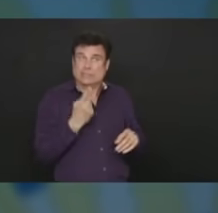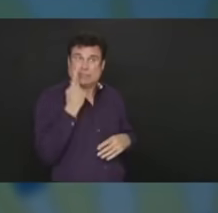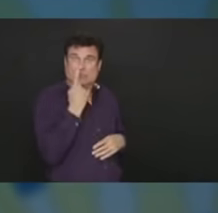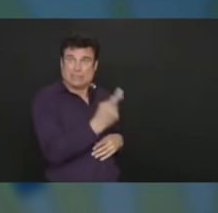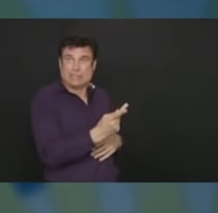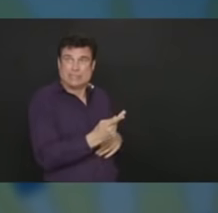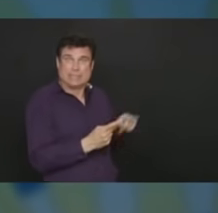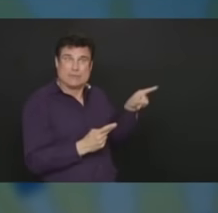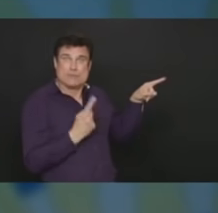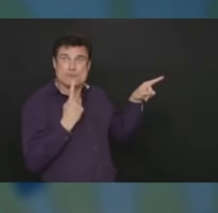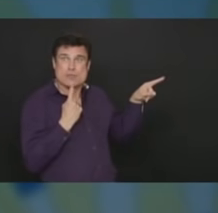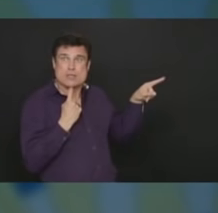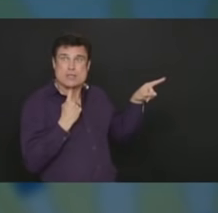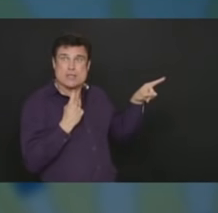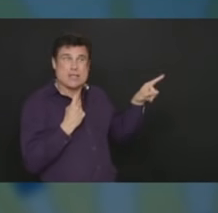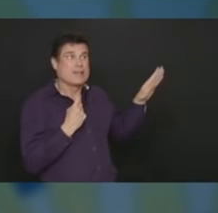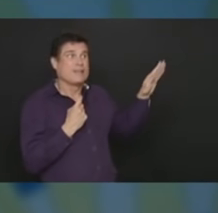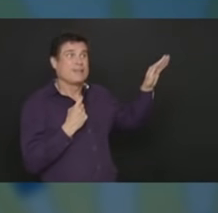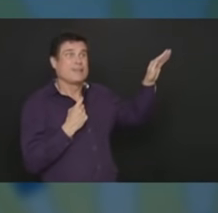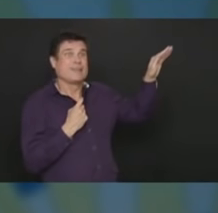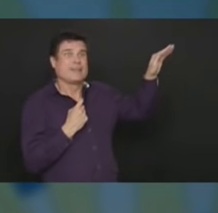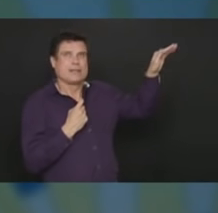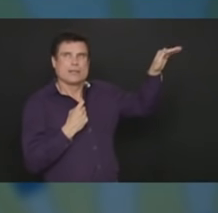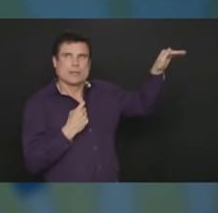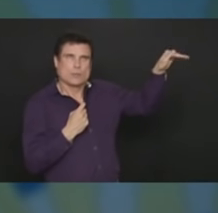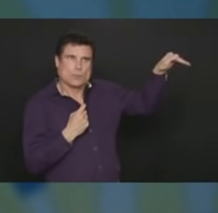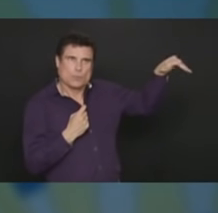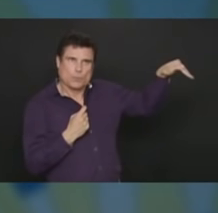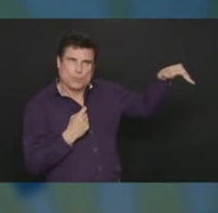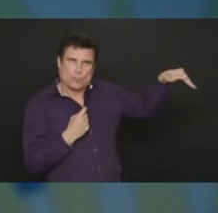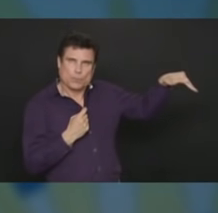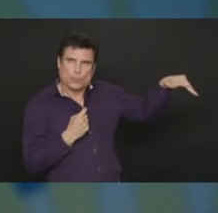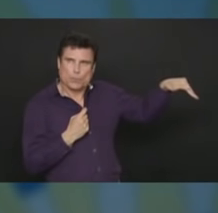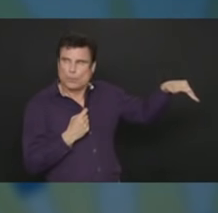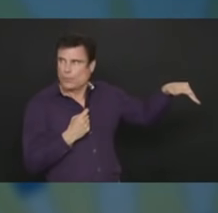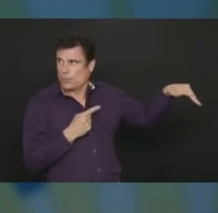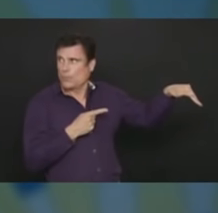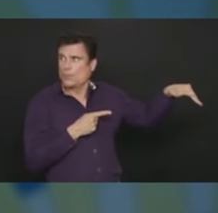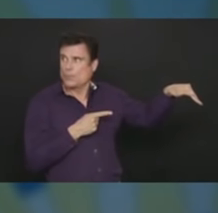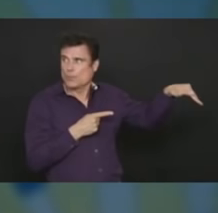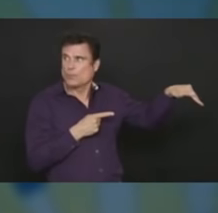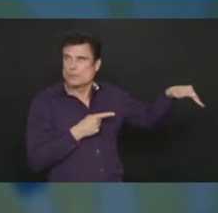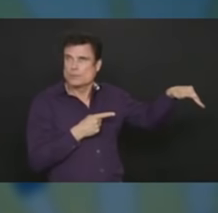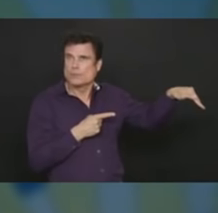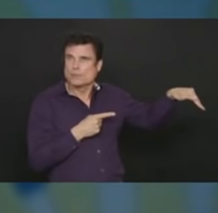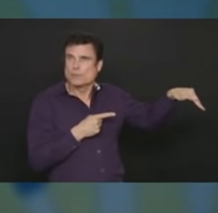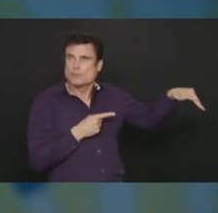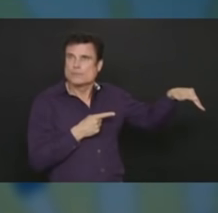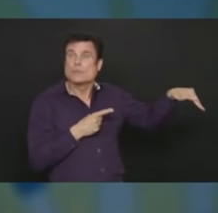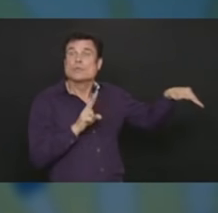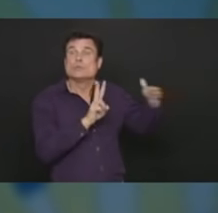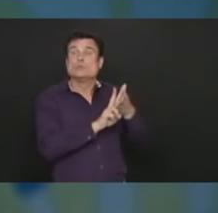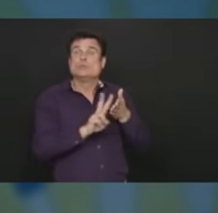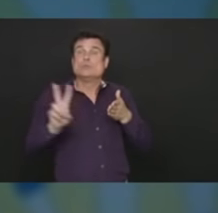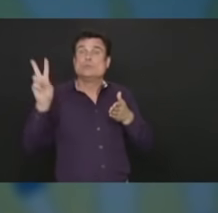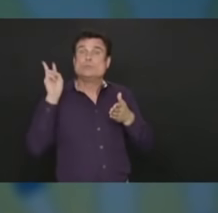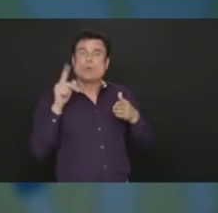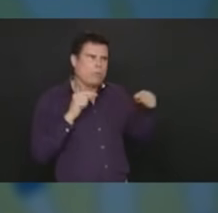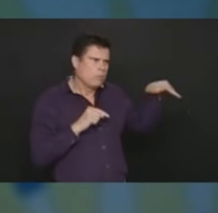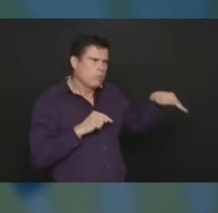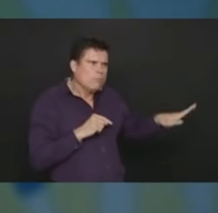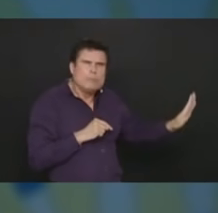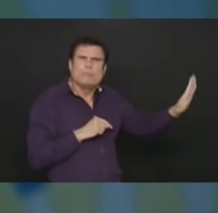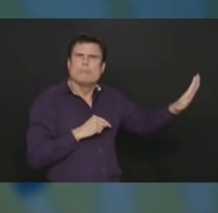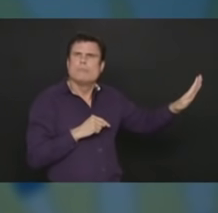as we know, a couple of weeks ago that was related to both opening up our testing so that we were testing more